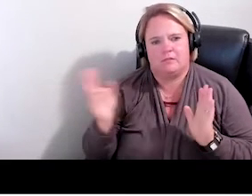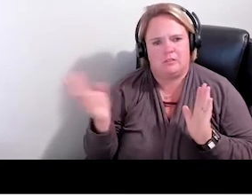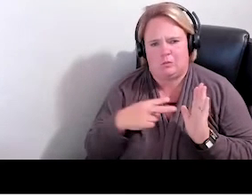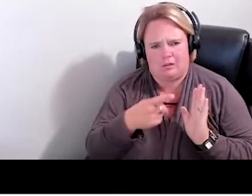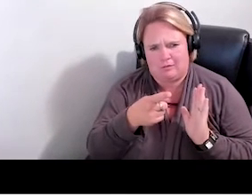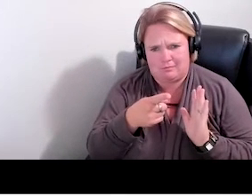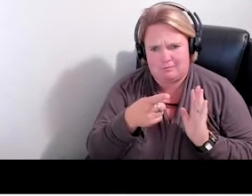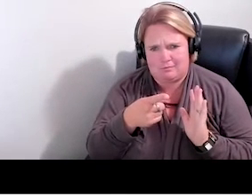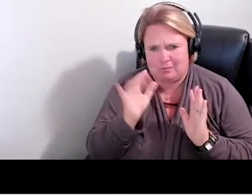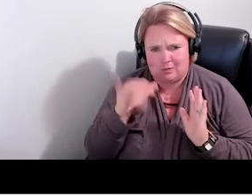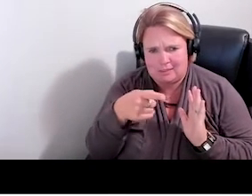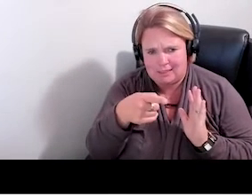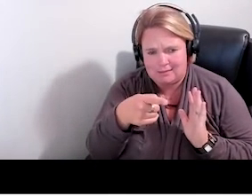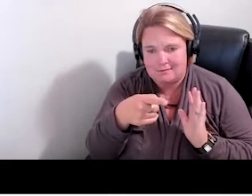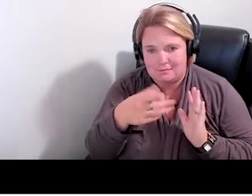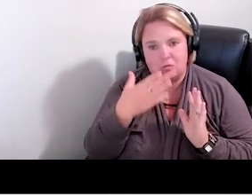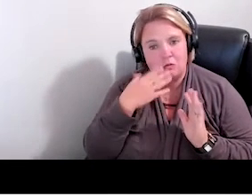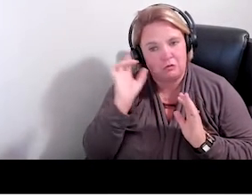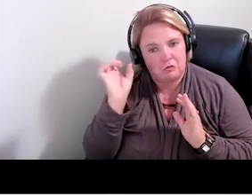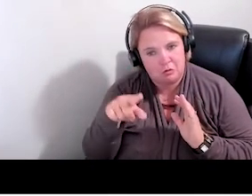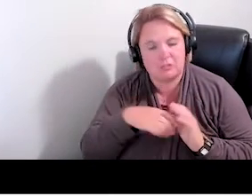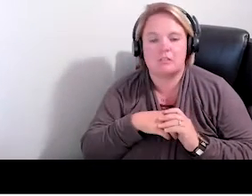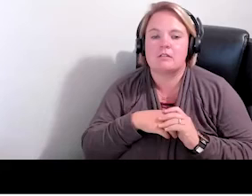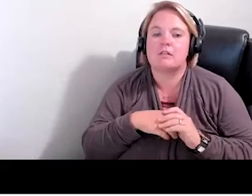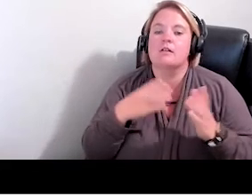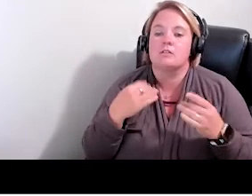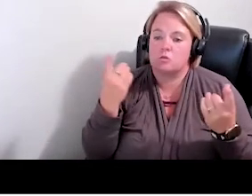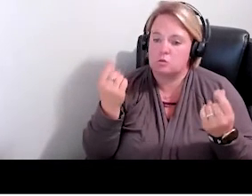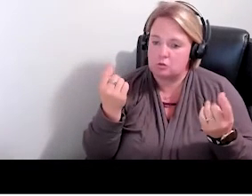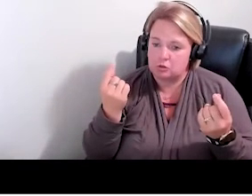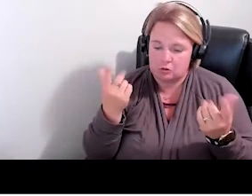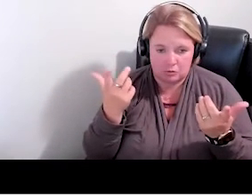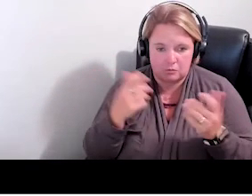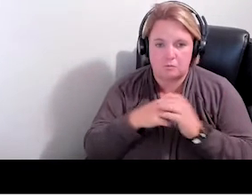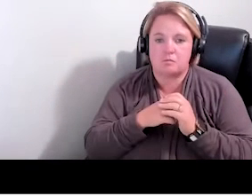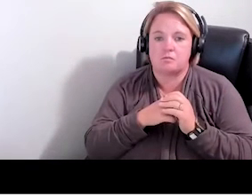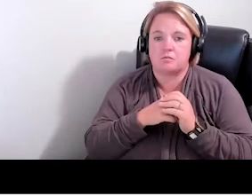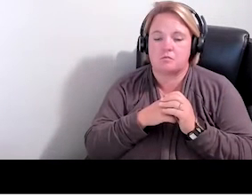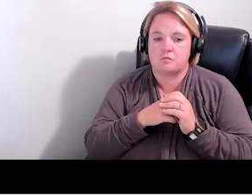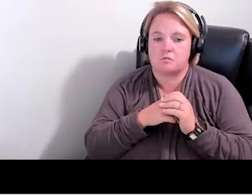Good question. So what we tried to do was to